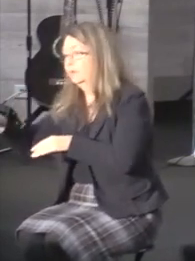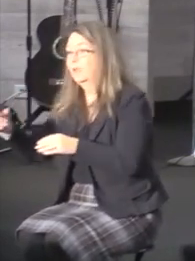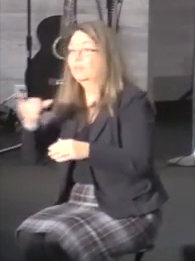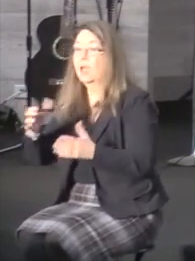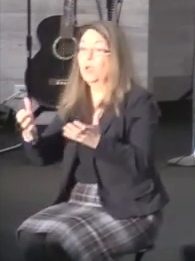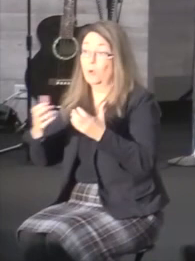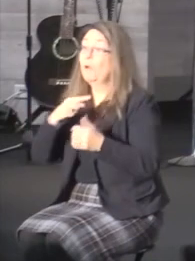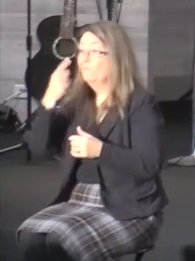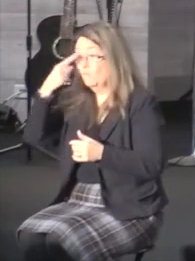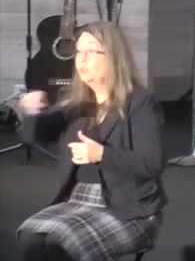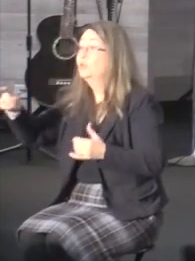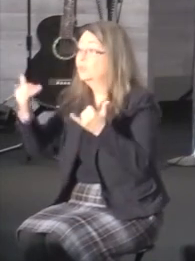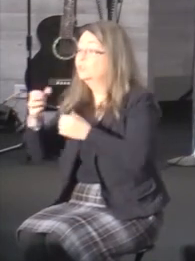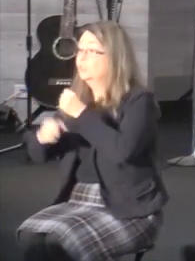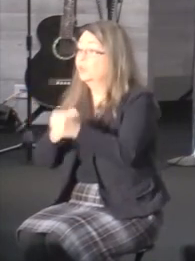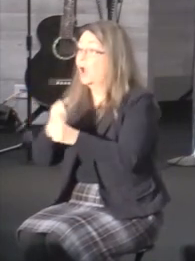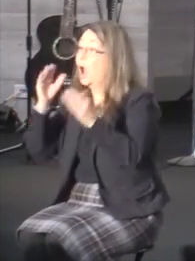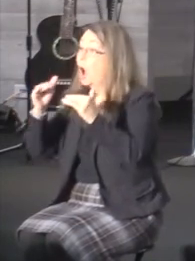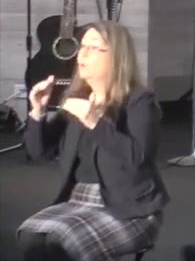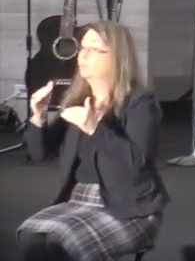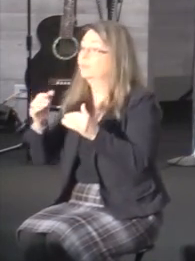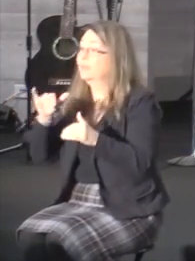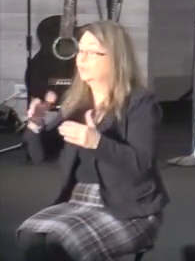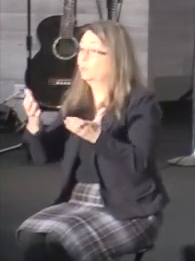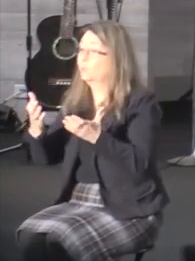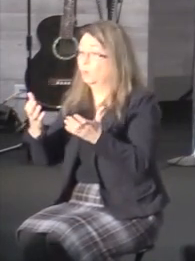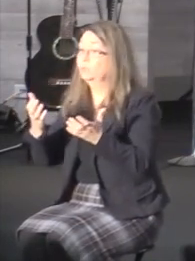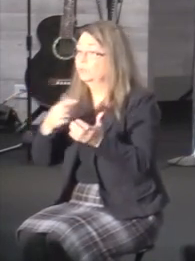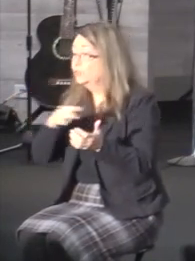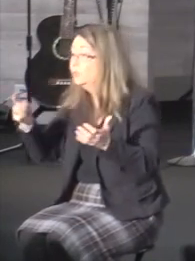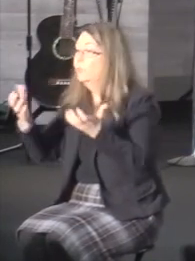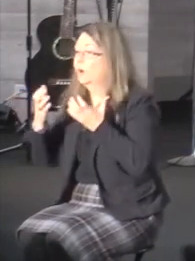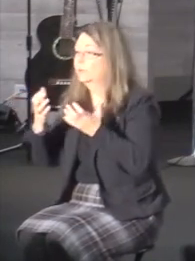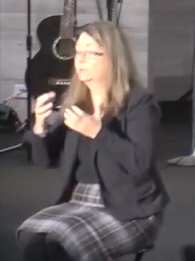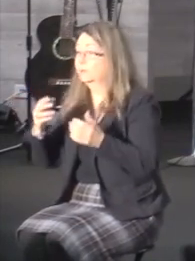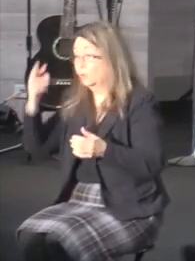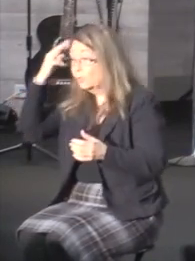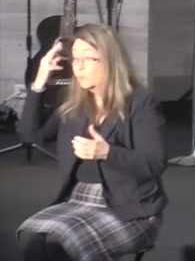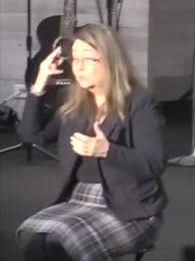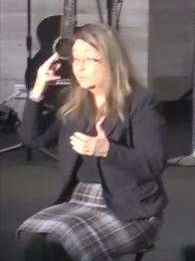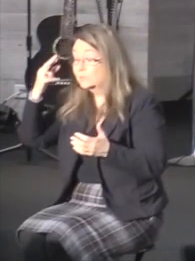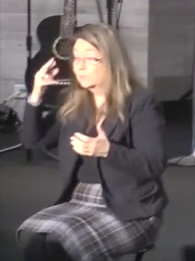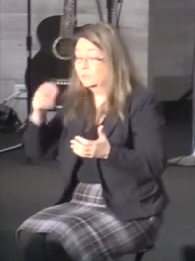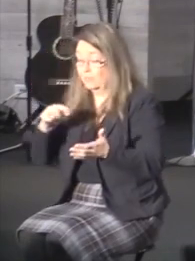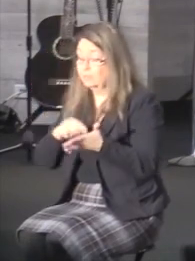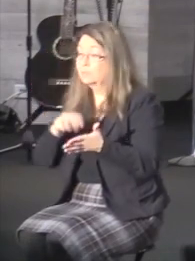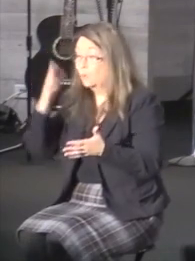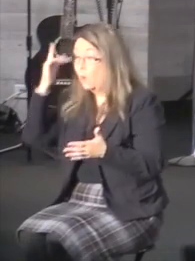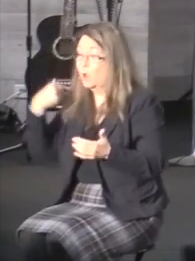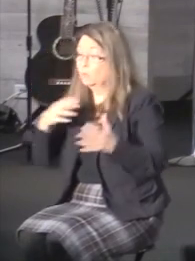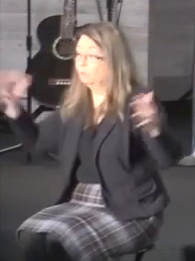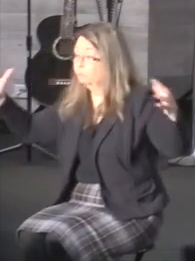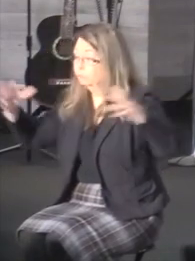want for me this year. I hope that's what you want for you this year. And here's the reason. Here's the purpose. This is why we do what we do. This is why we gather together